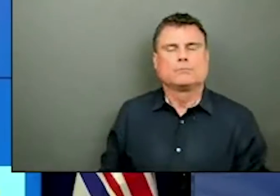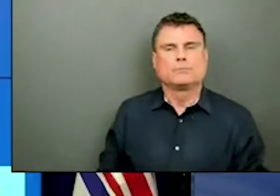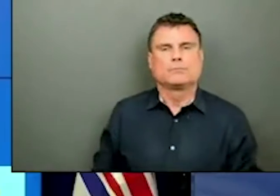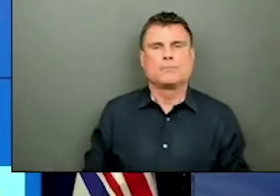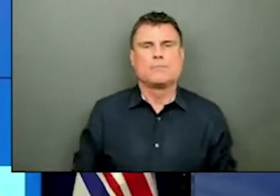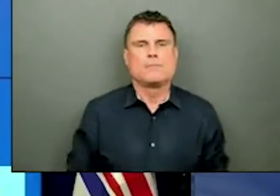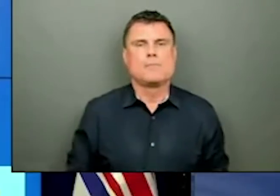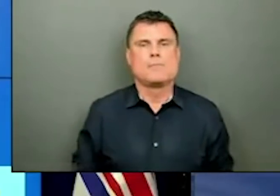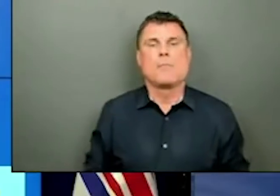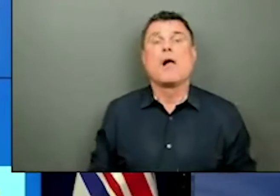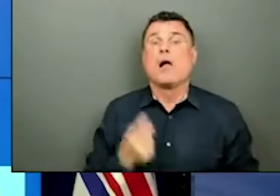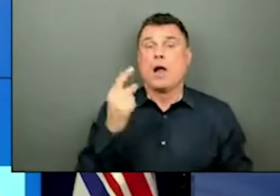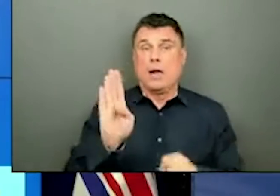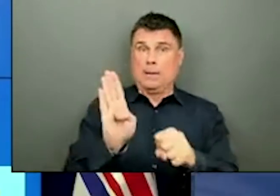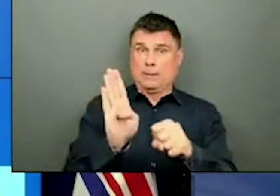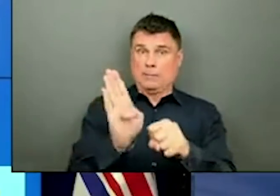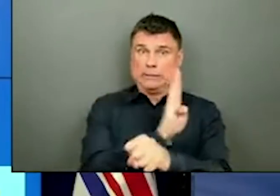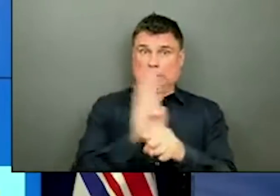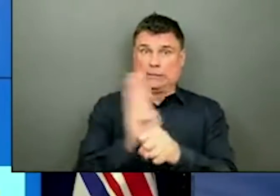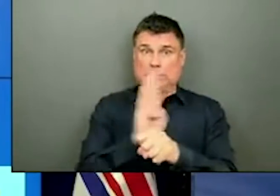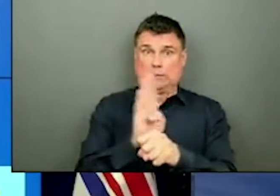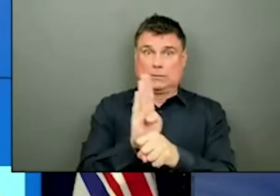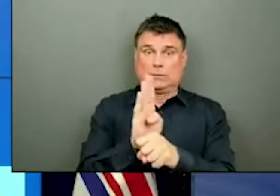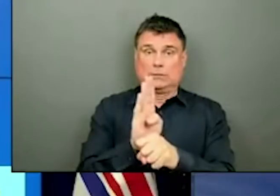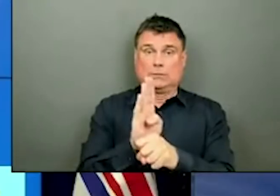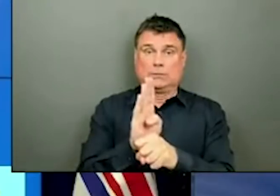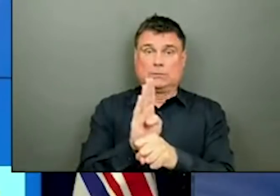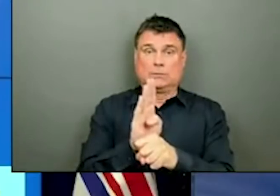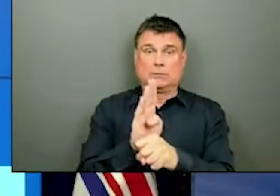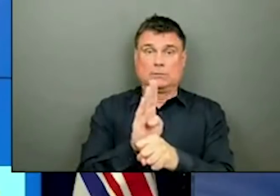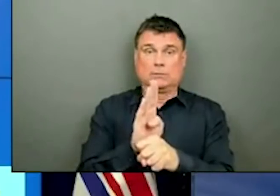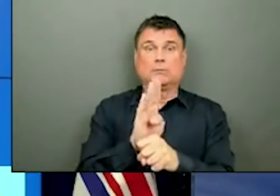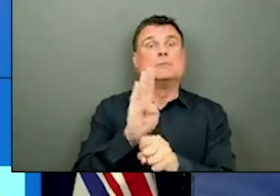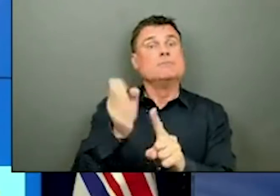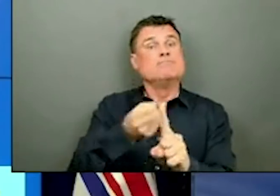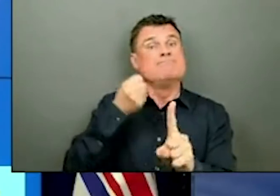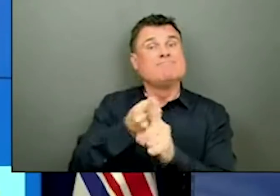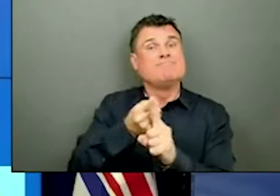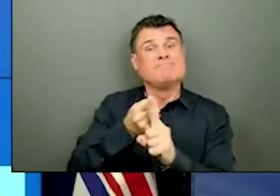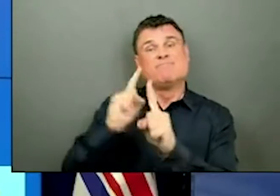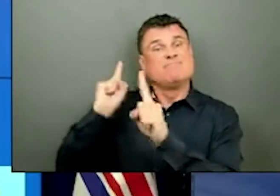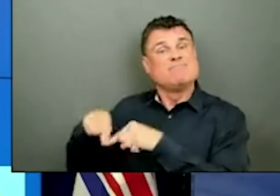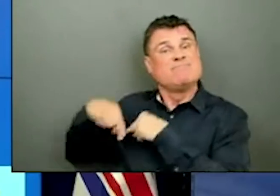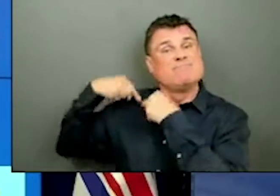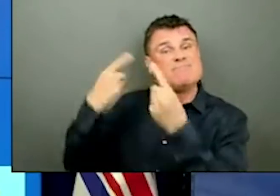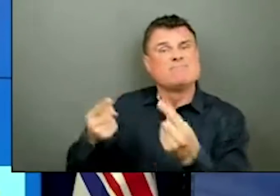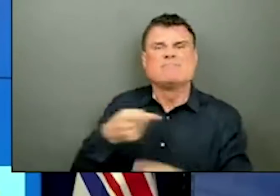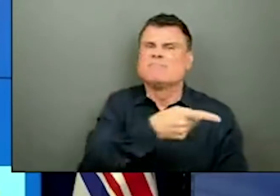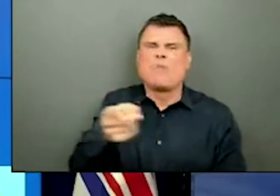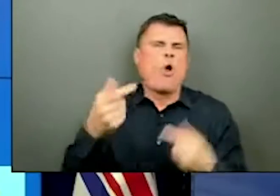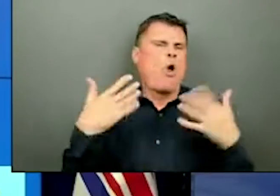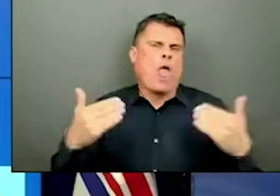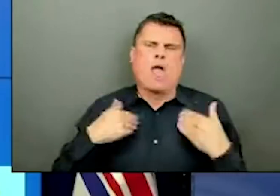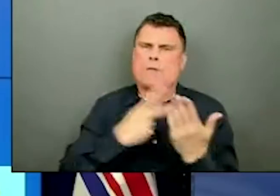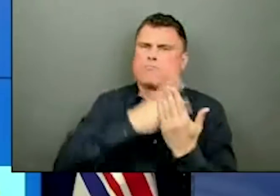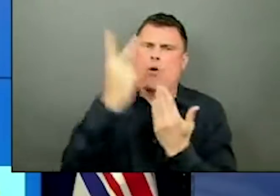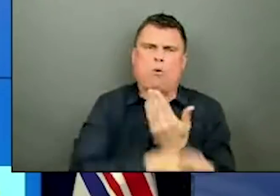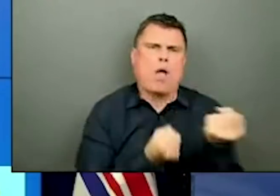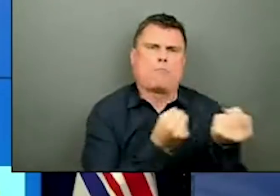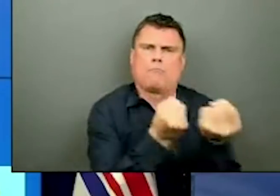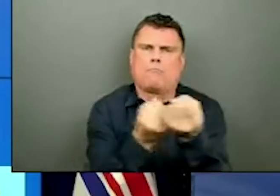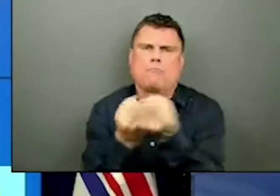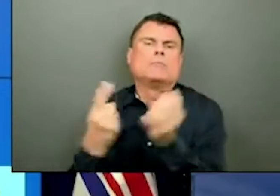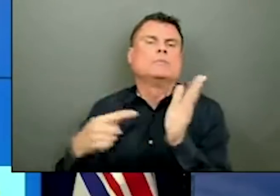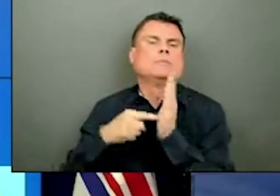the pandemic overall already have a whole host of measures that they have. We have the small and medium-sized recovery